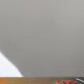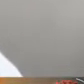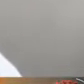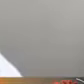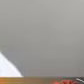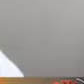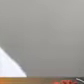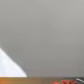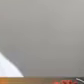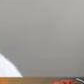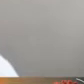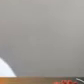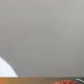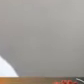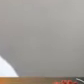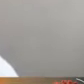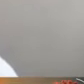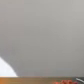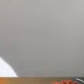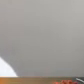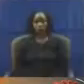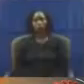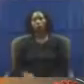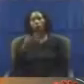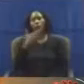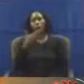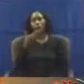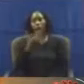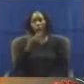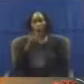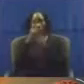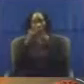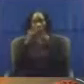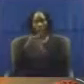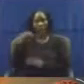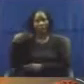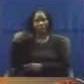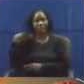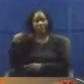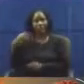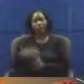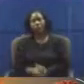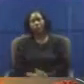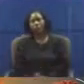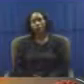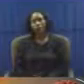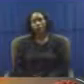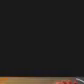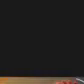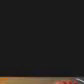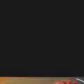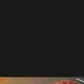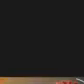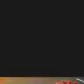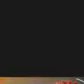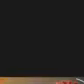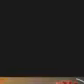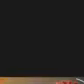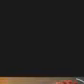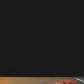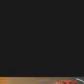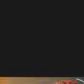not, why not? Thank you. Thank you. The Honourable the Minister. Remember, the Department of